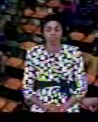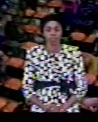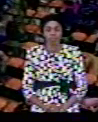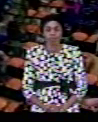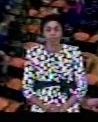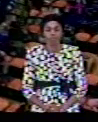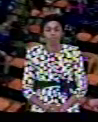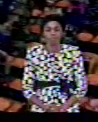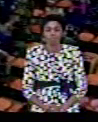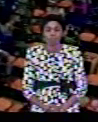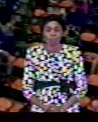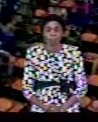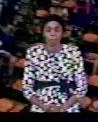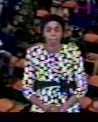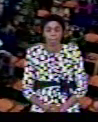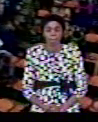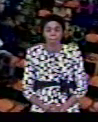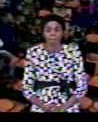Number